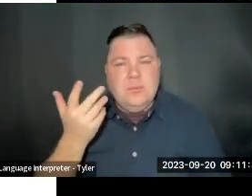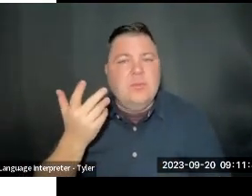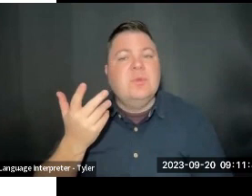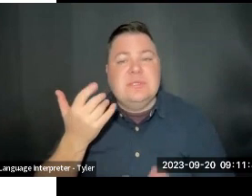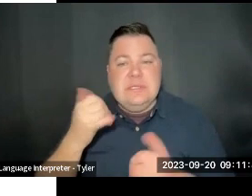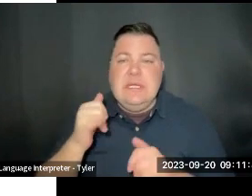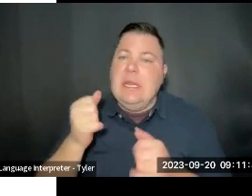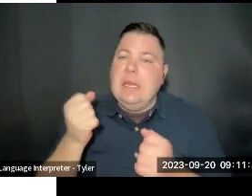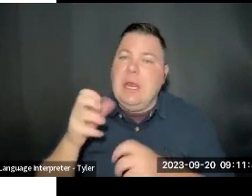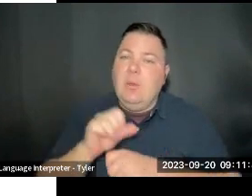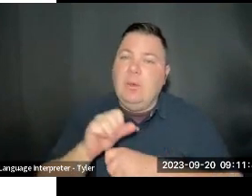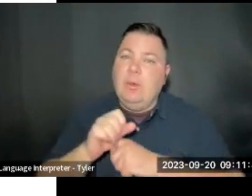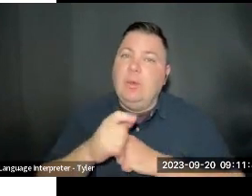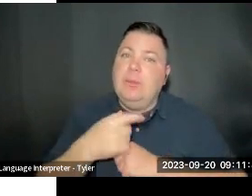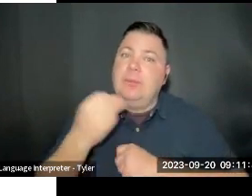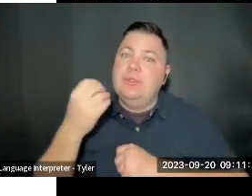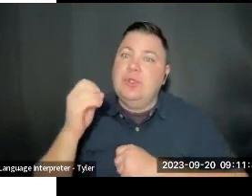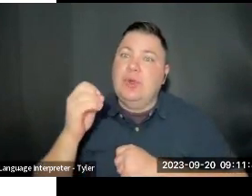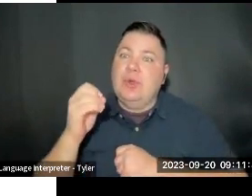Missouri remains the